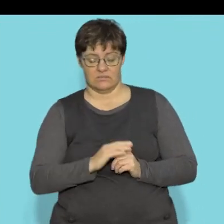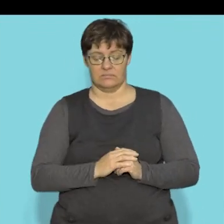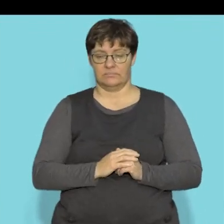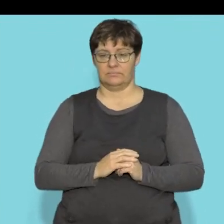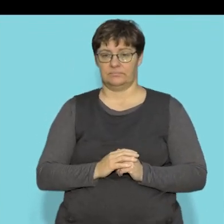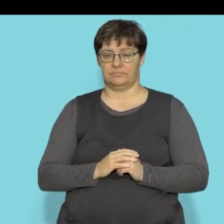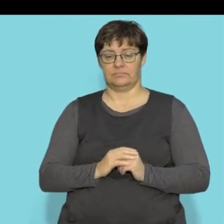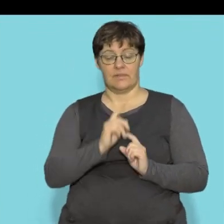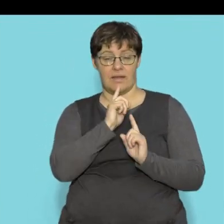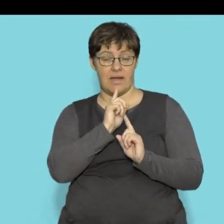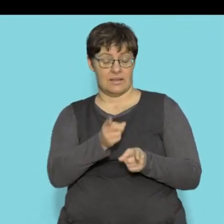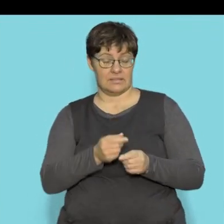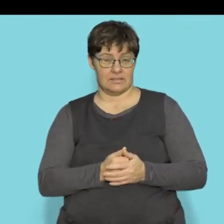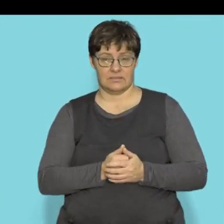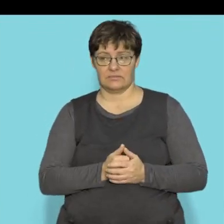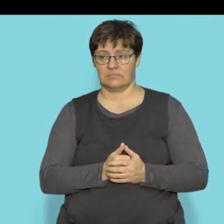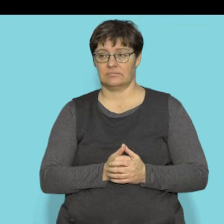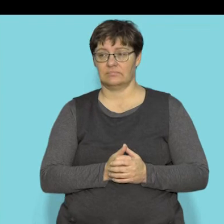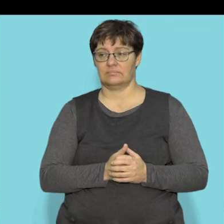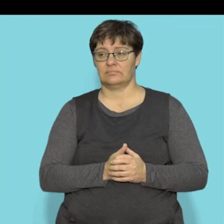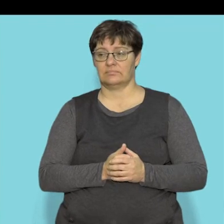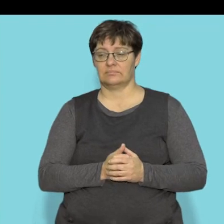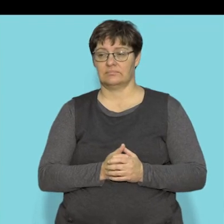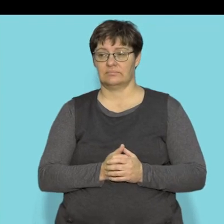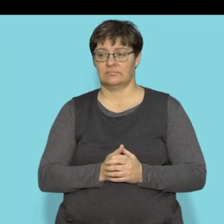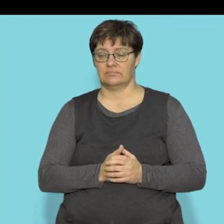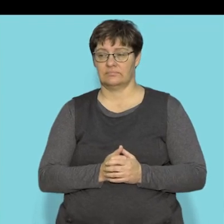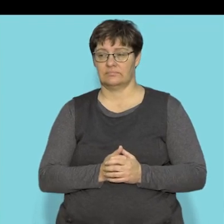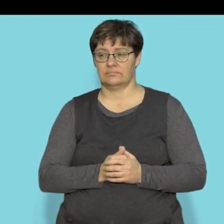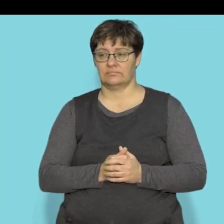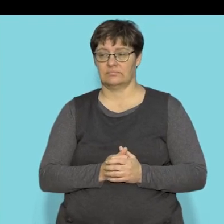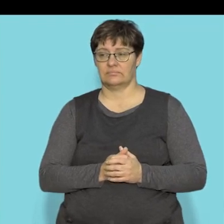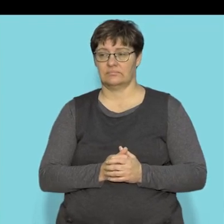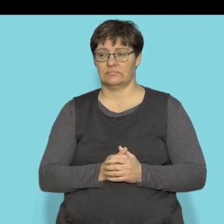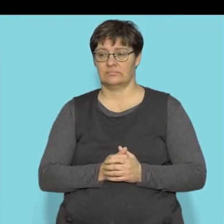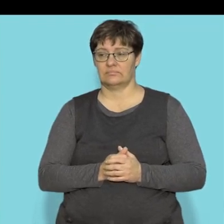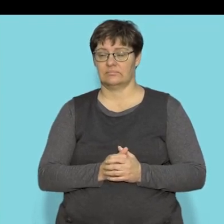multiplied by 20 squared multiplied by 50,